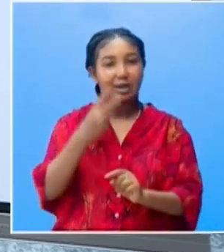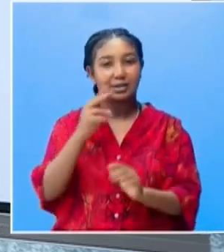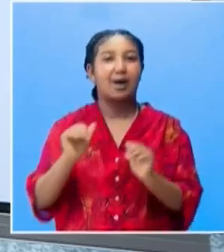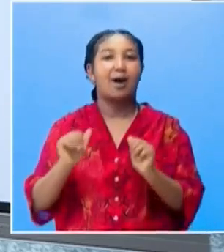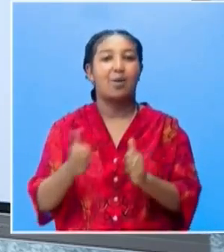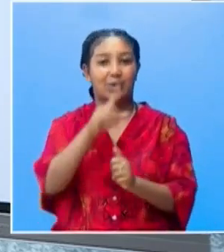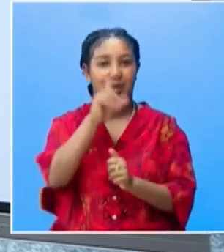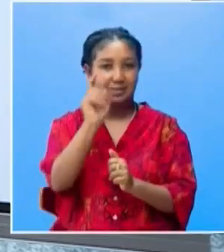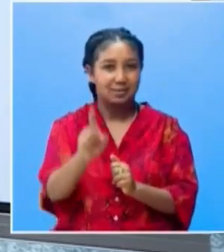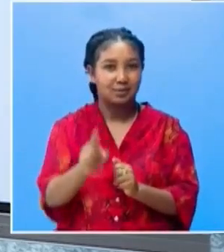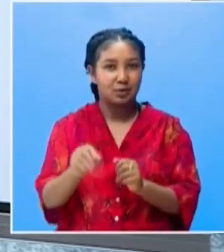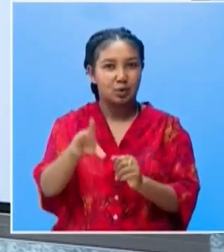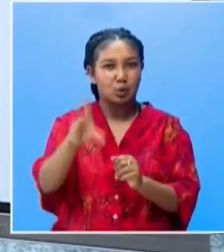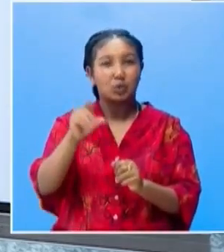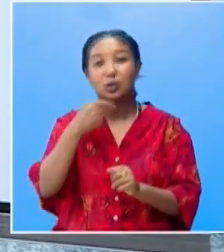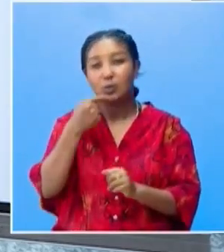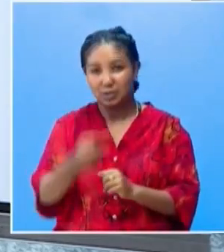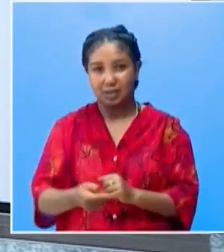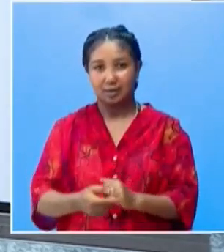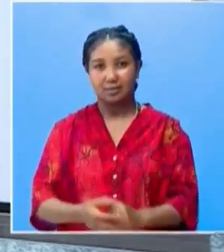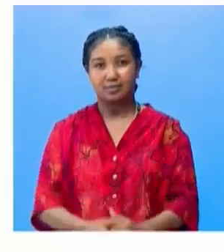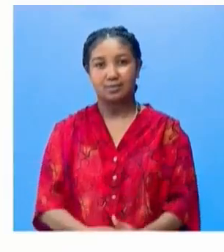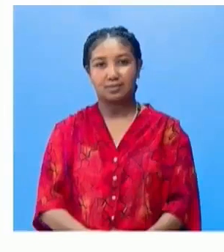we ask. Wouldn't you say? Look.